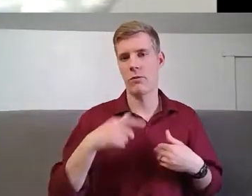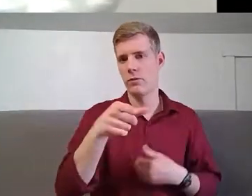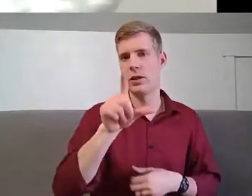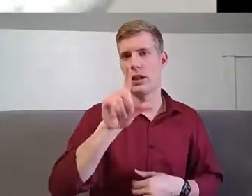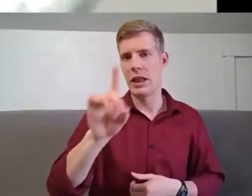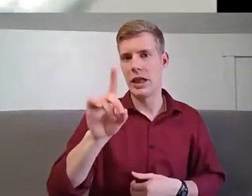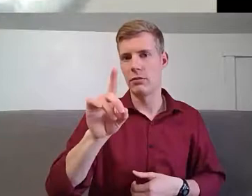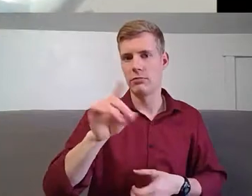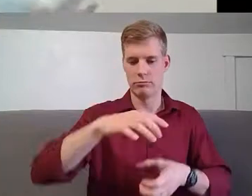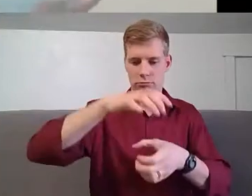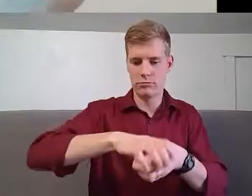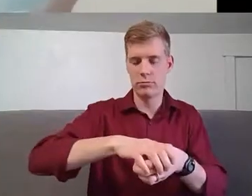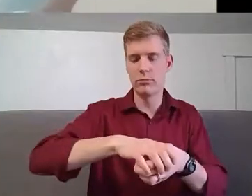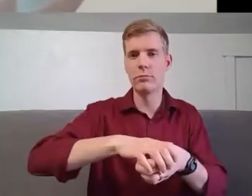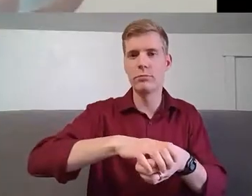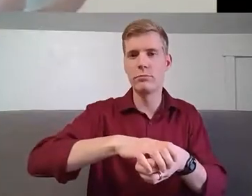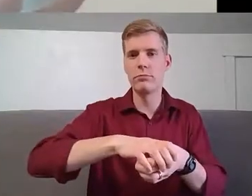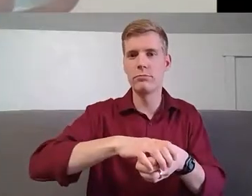bowls, which I prefer.